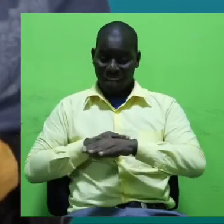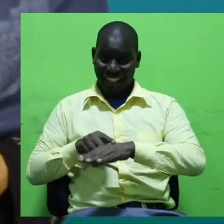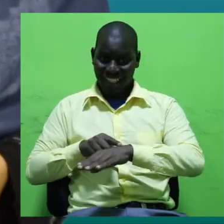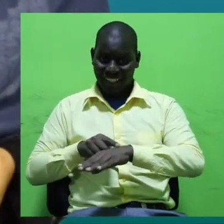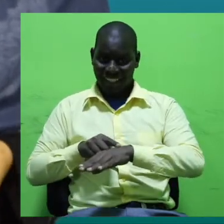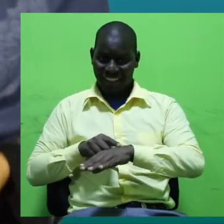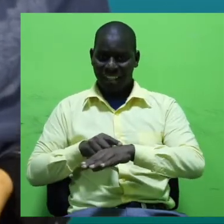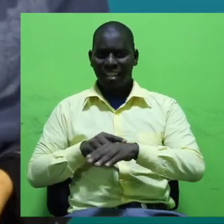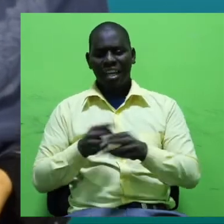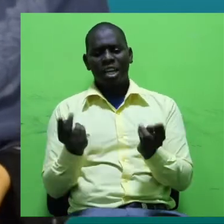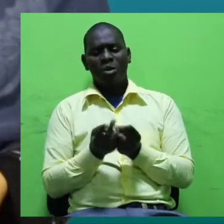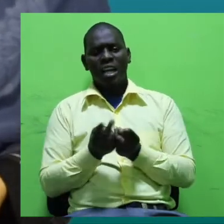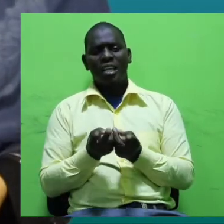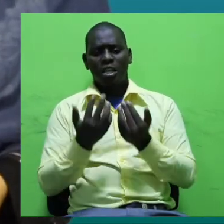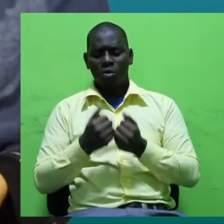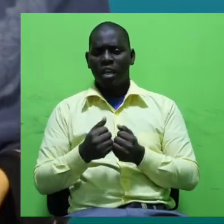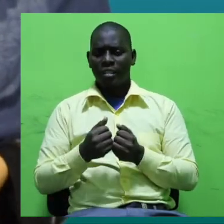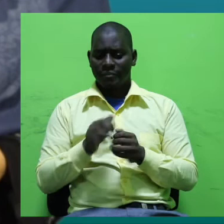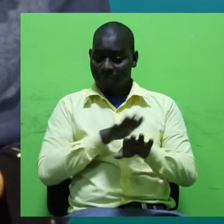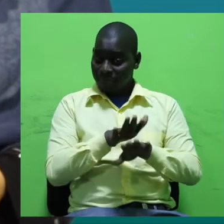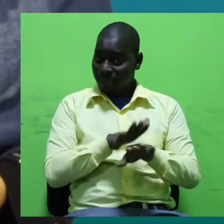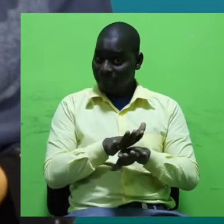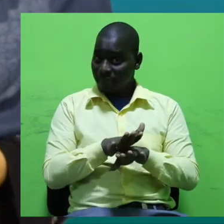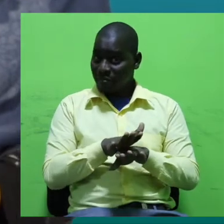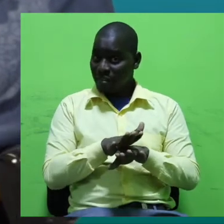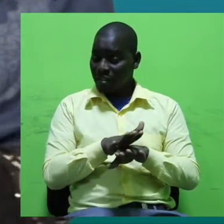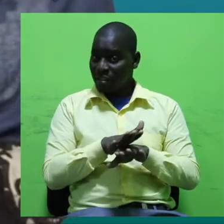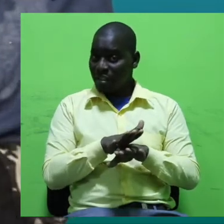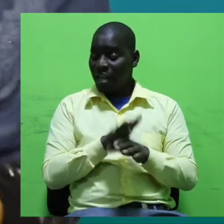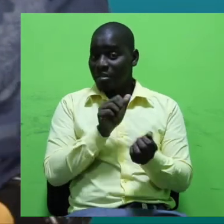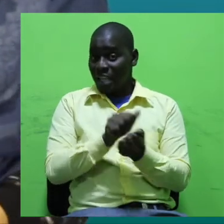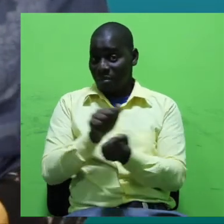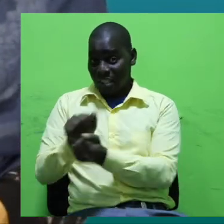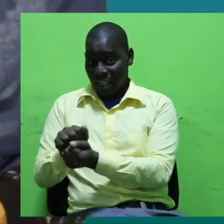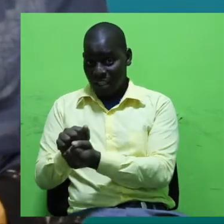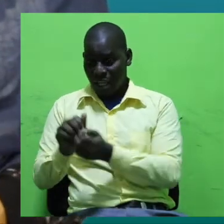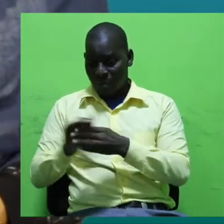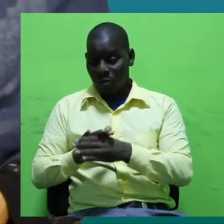quantities such as temperature, mass, length, time, and so on.